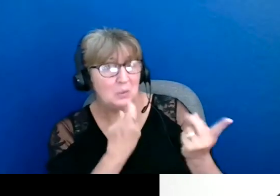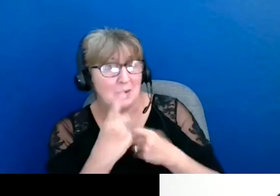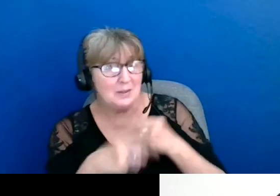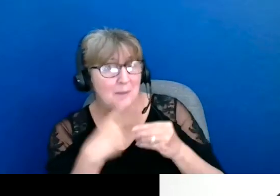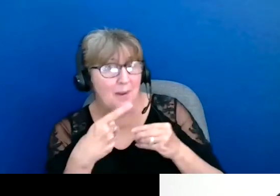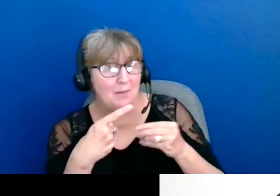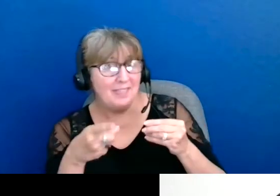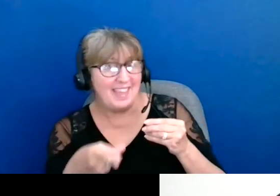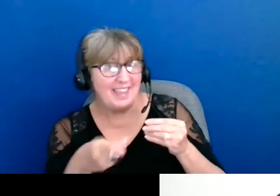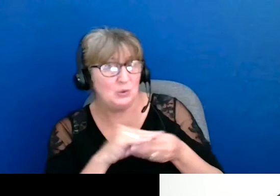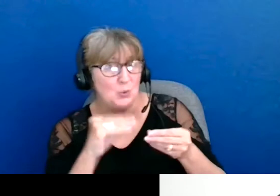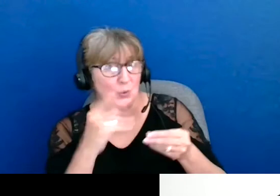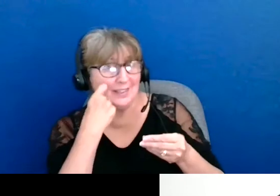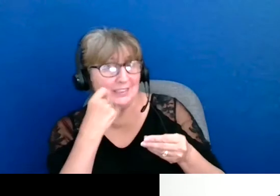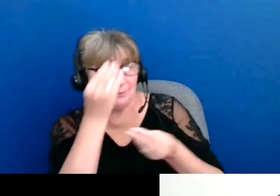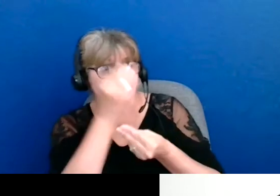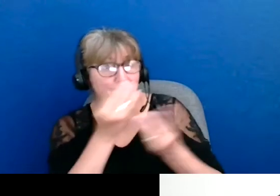story?